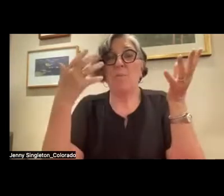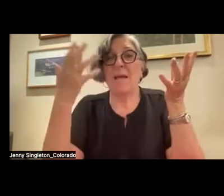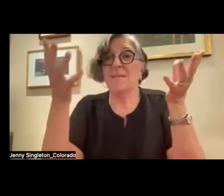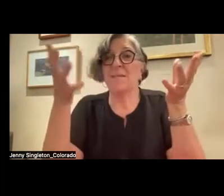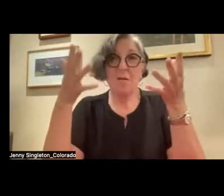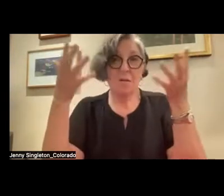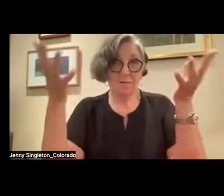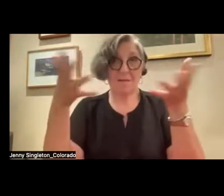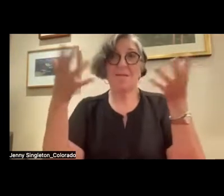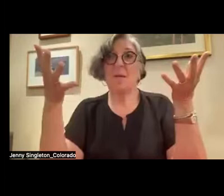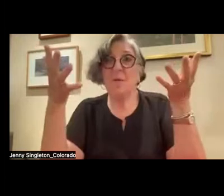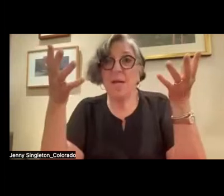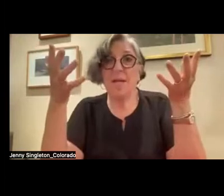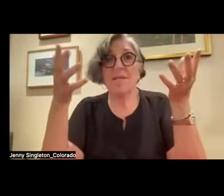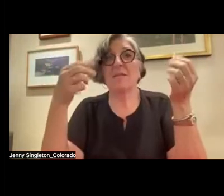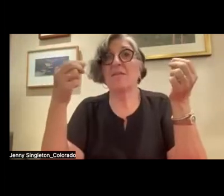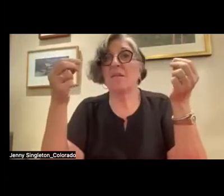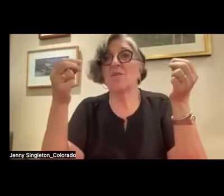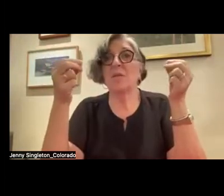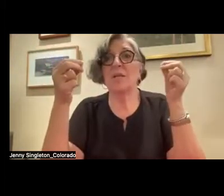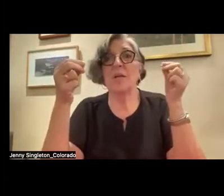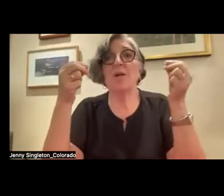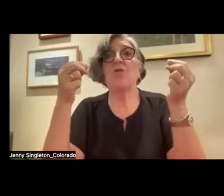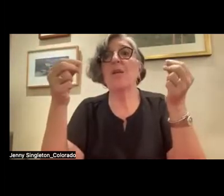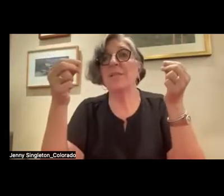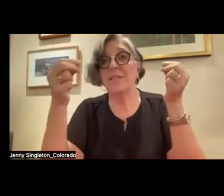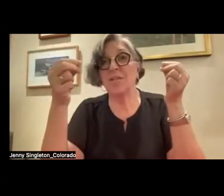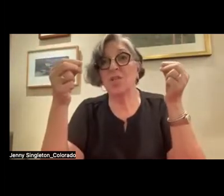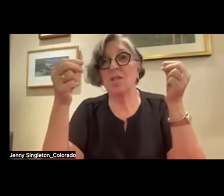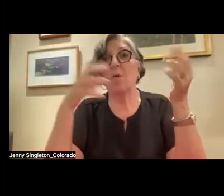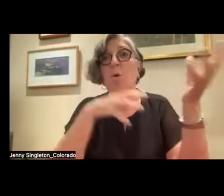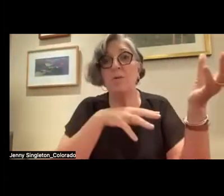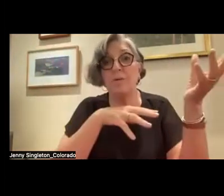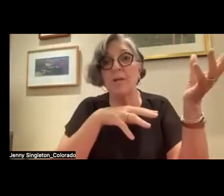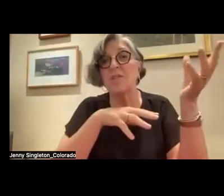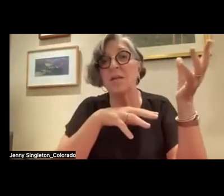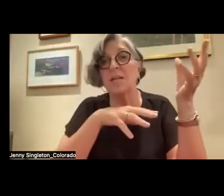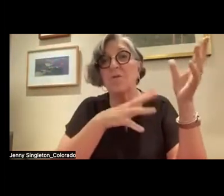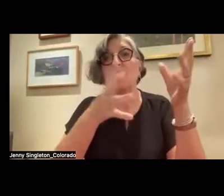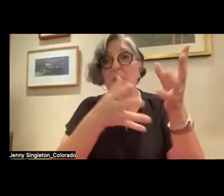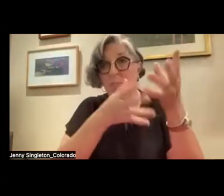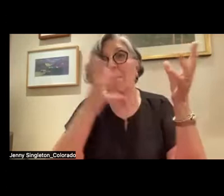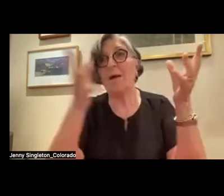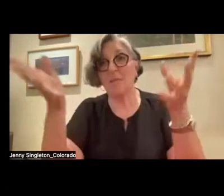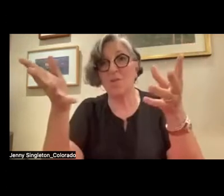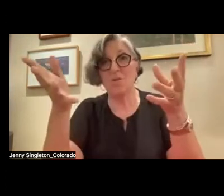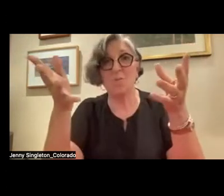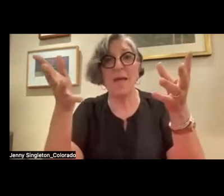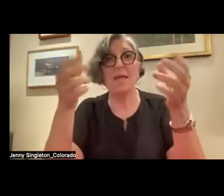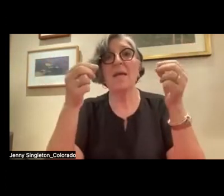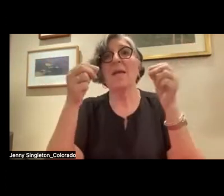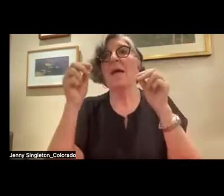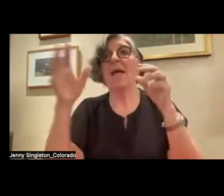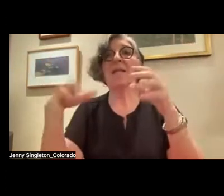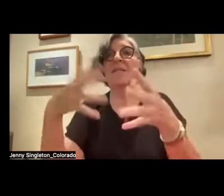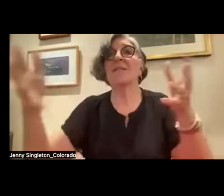what ASL, contemporary ASL, is thought to really be a creolization of Old French Sign Language brought by these two